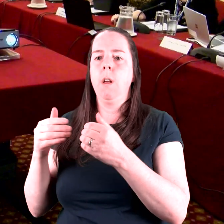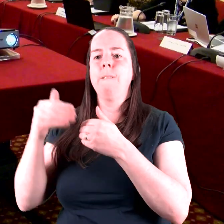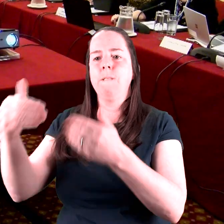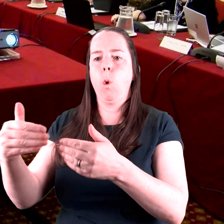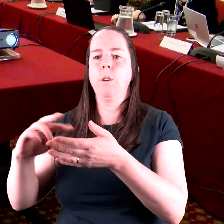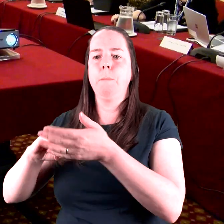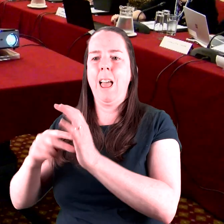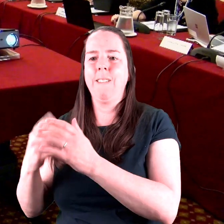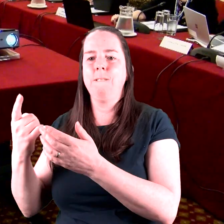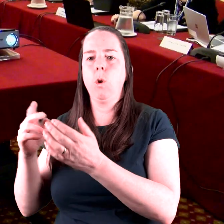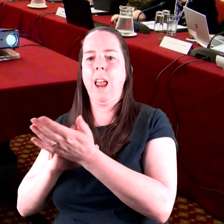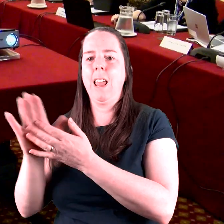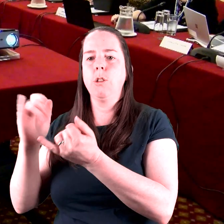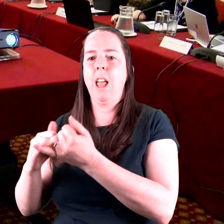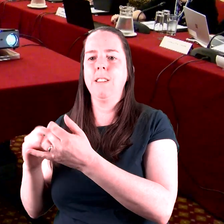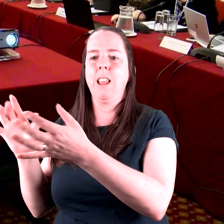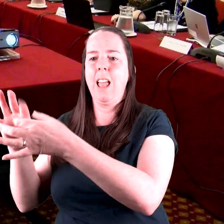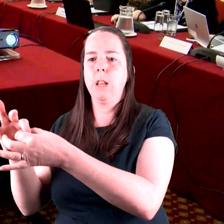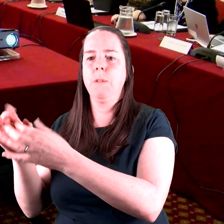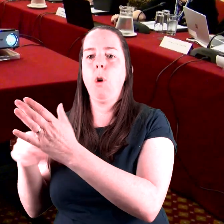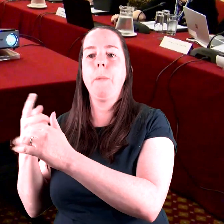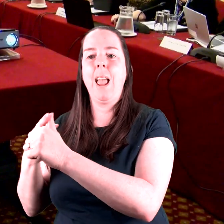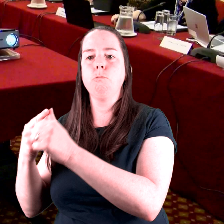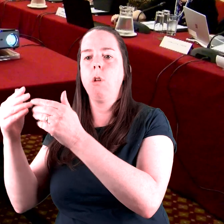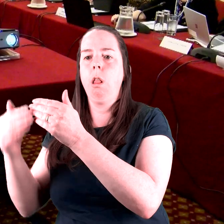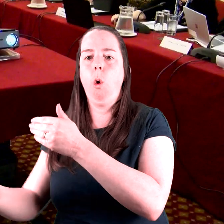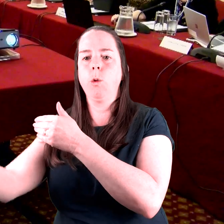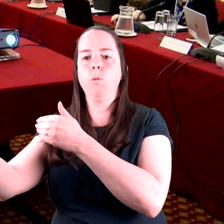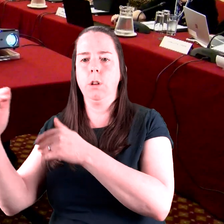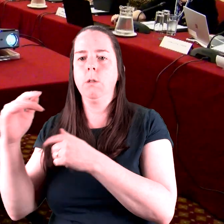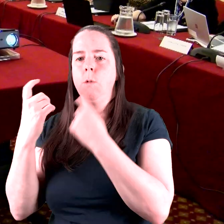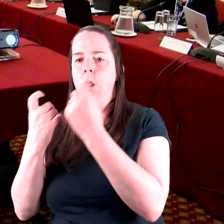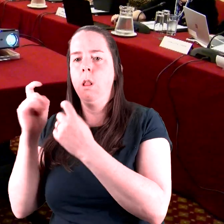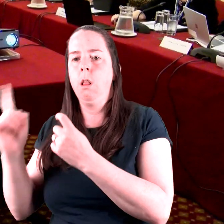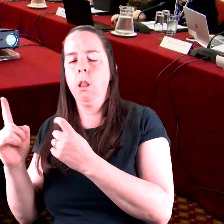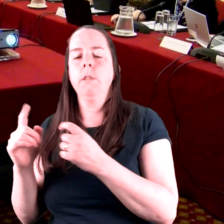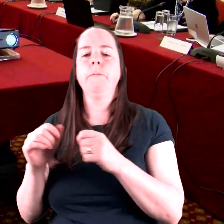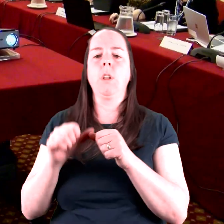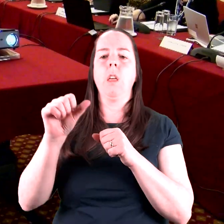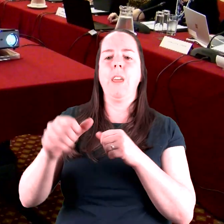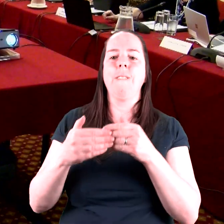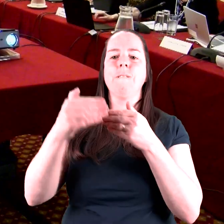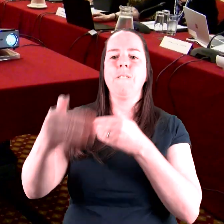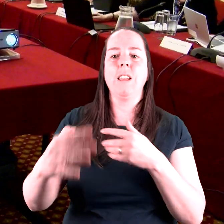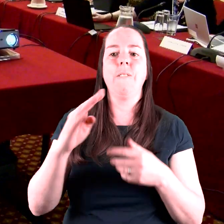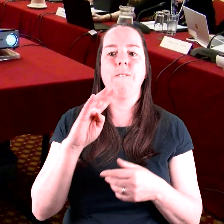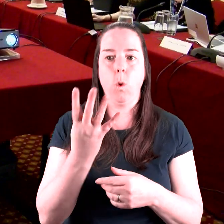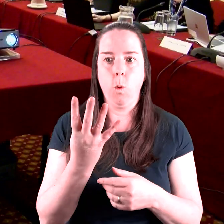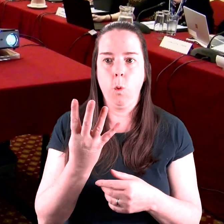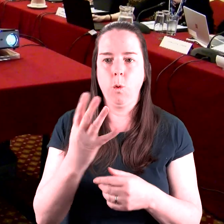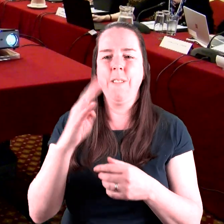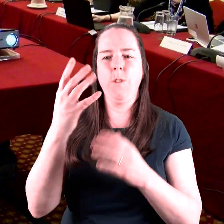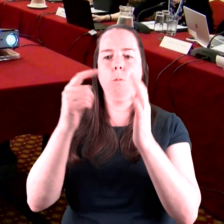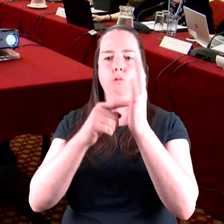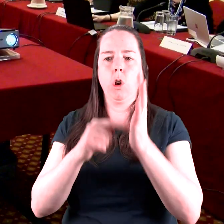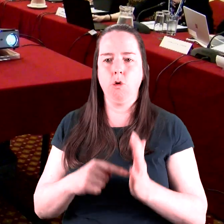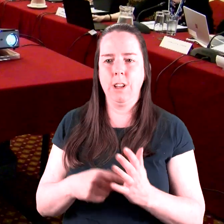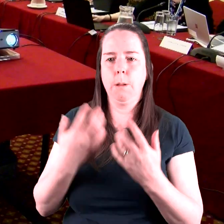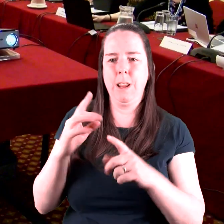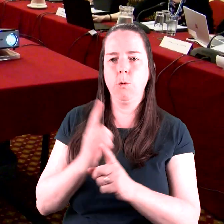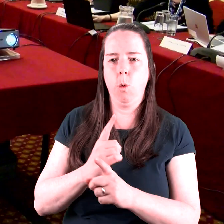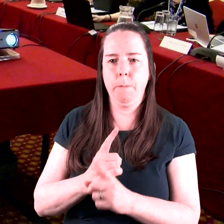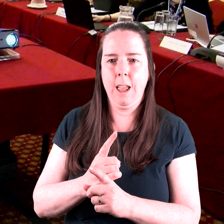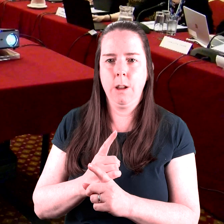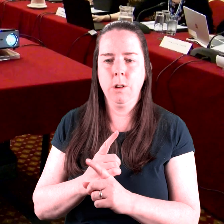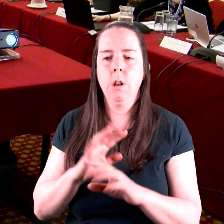forward plan for the NHS engagement from April. And then phase 4, those 4 priorities that